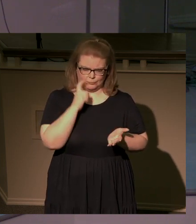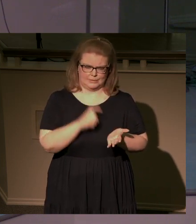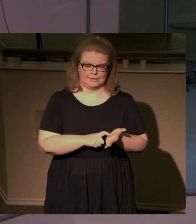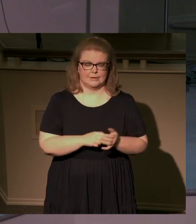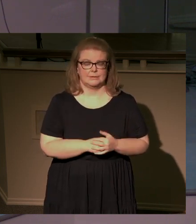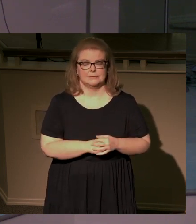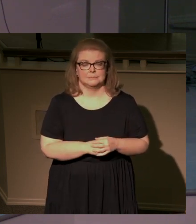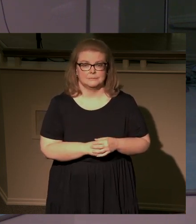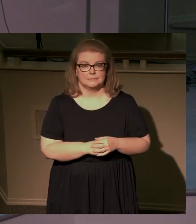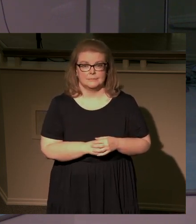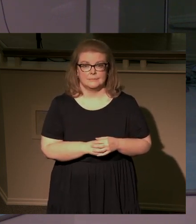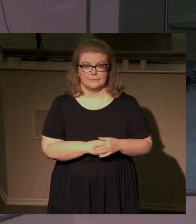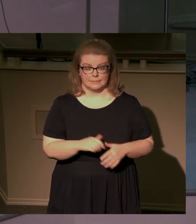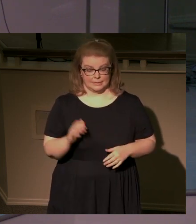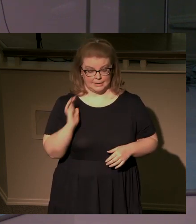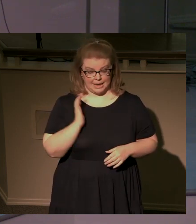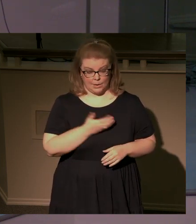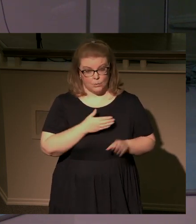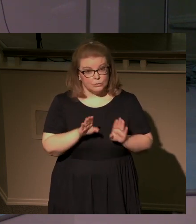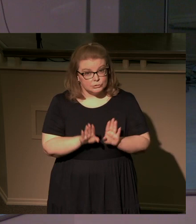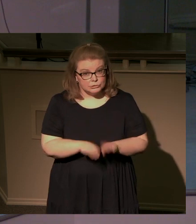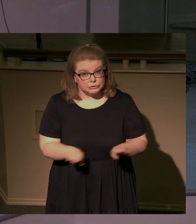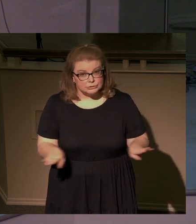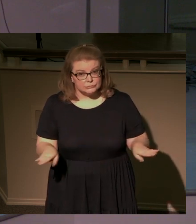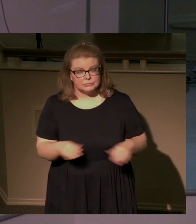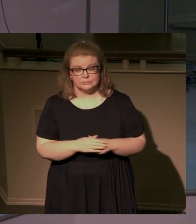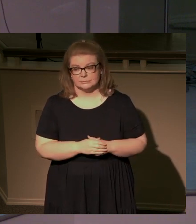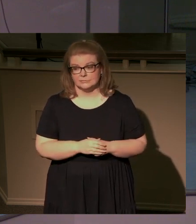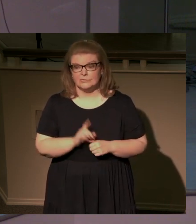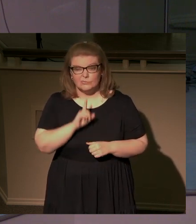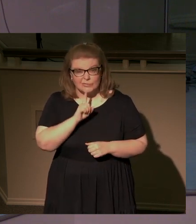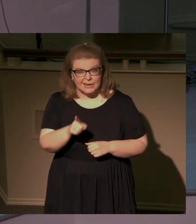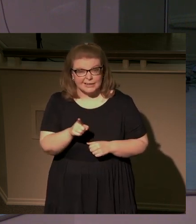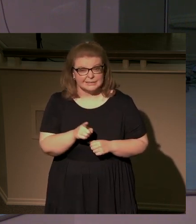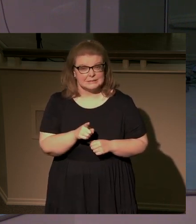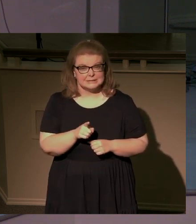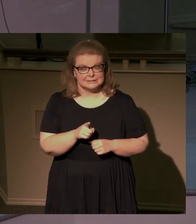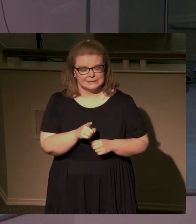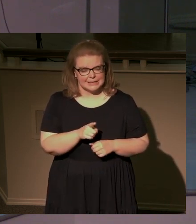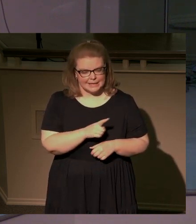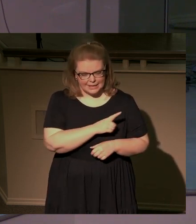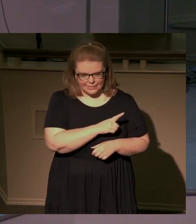Our children, the reality is they need to become